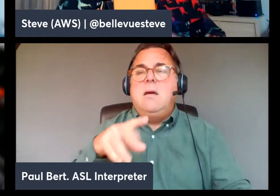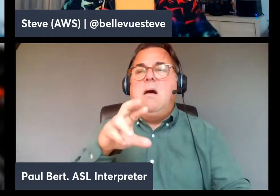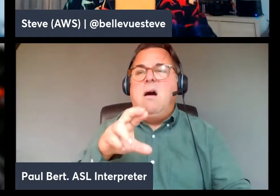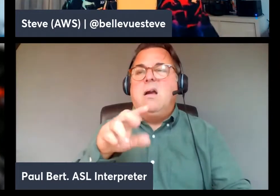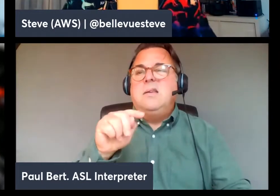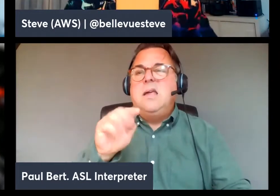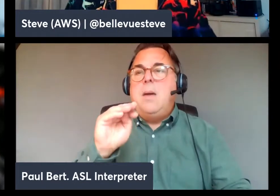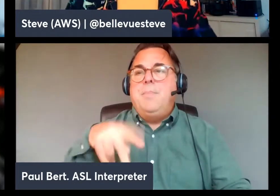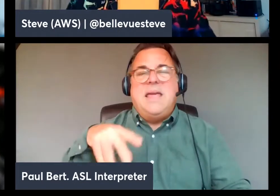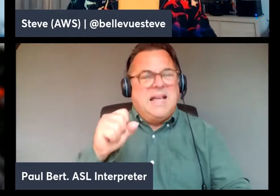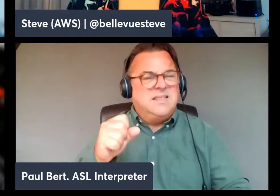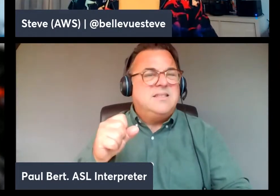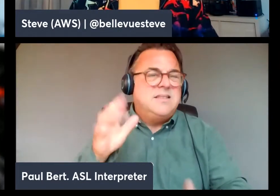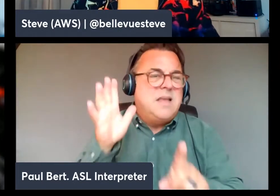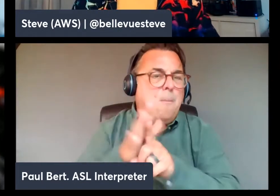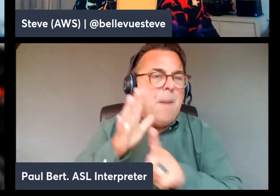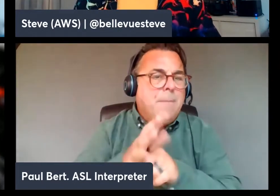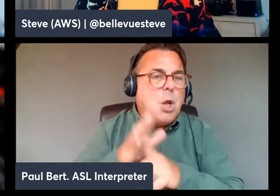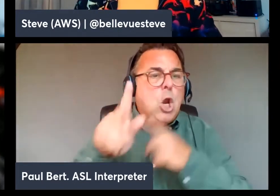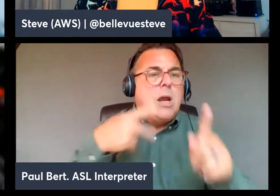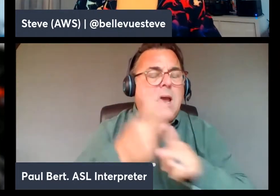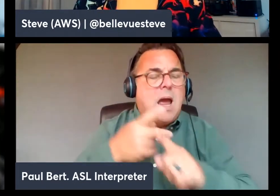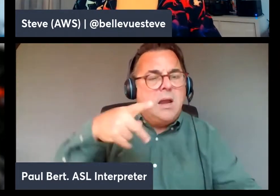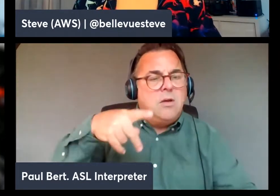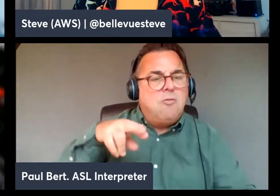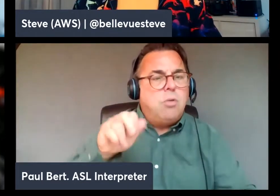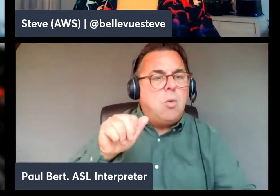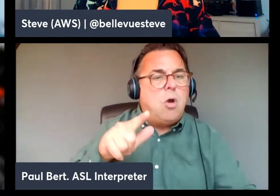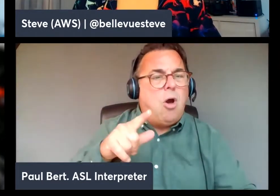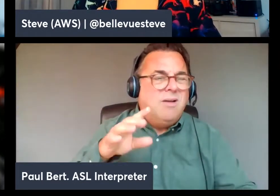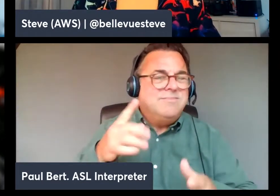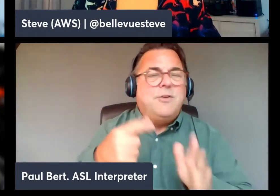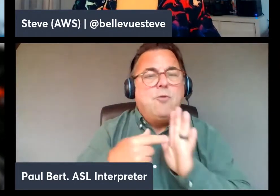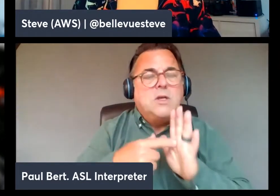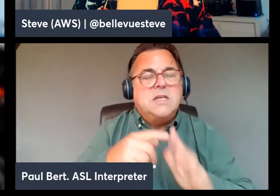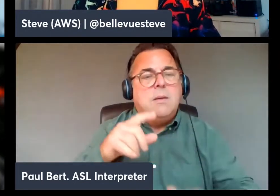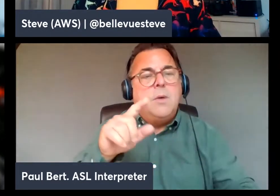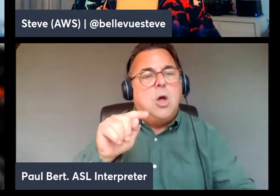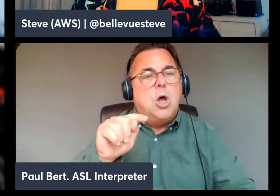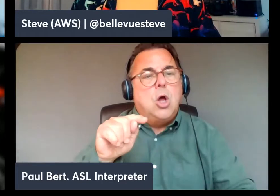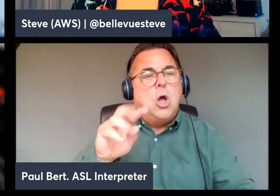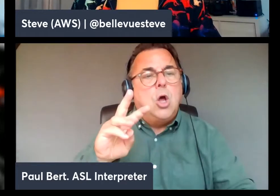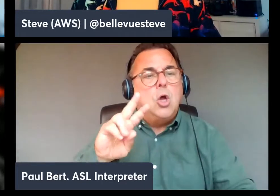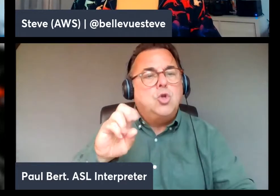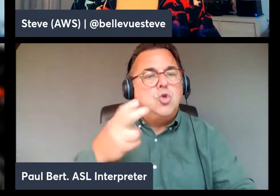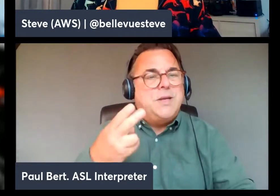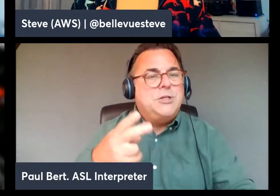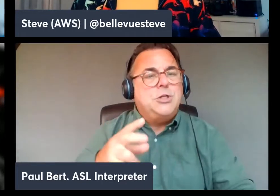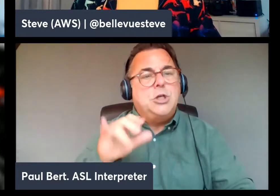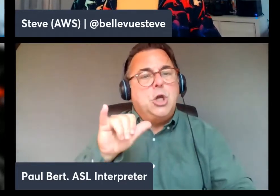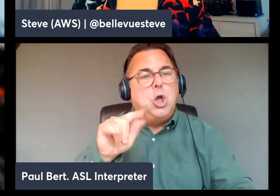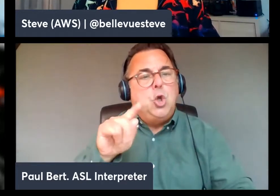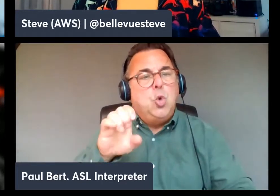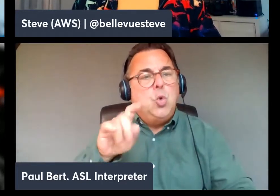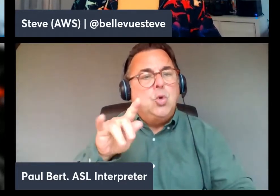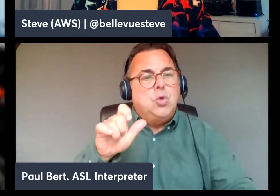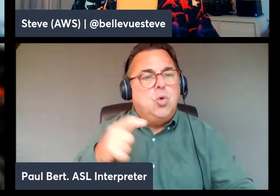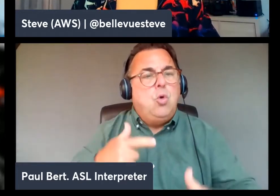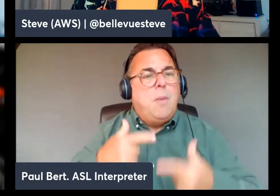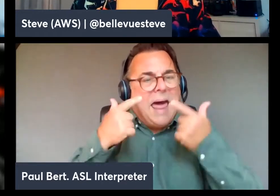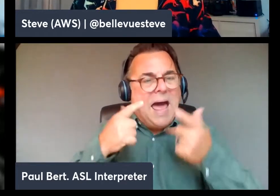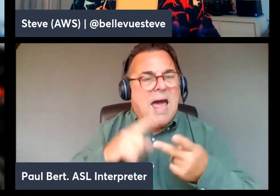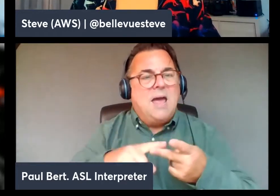it's a common protocol that's used to get to things like Twitch, or YouTube Live, or our internal AWS services, Amazon